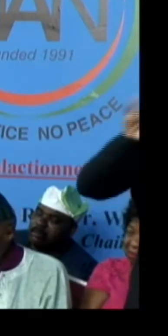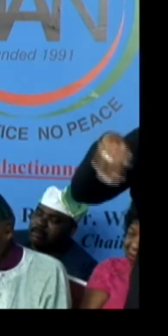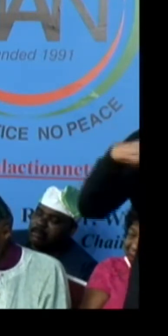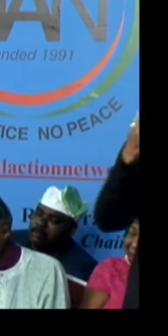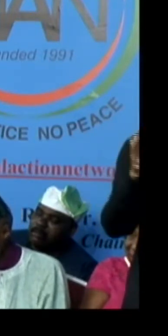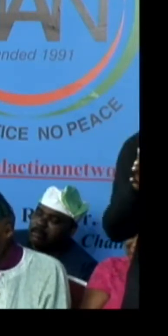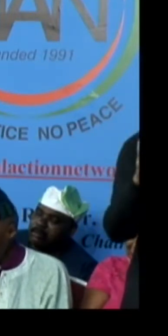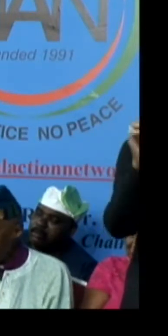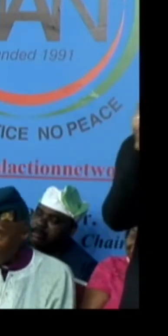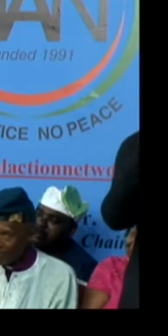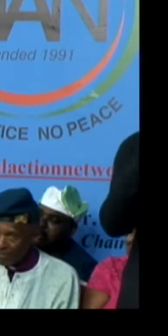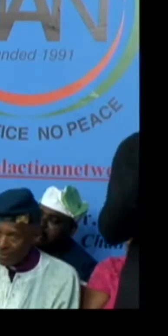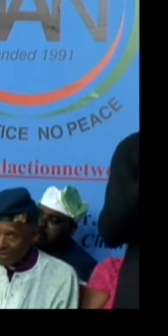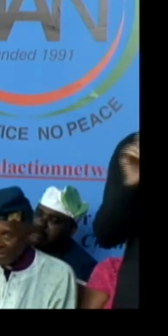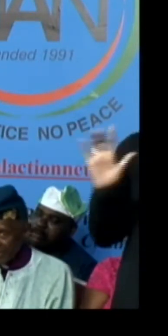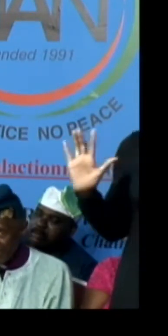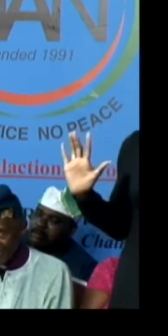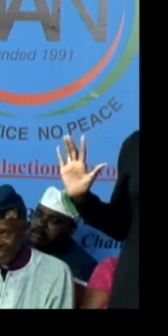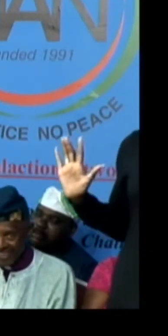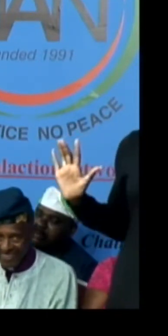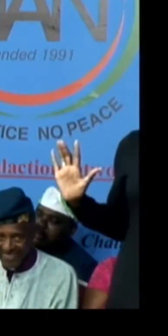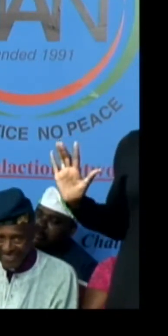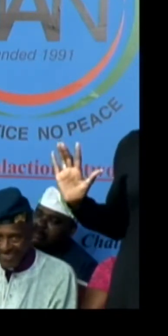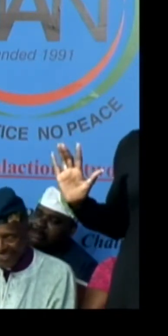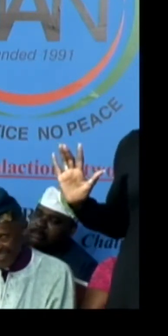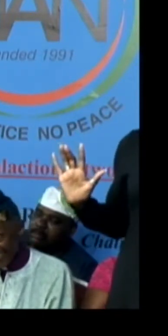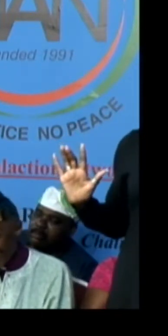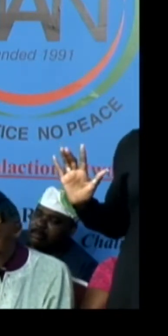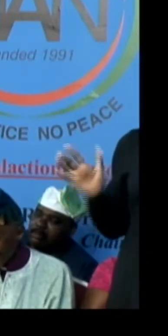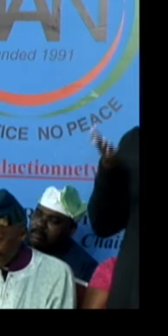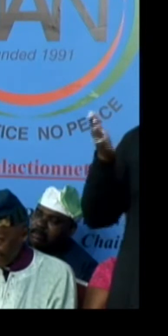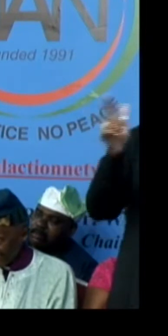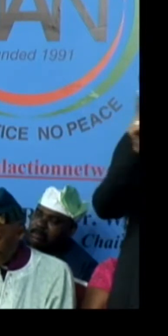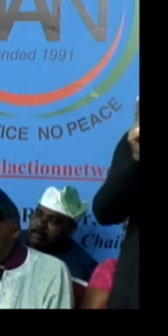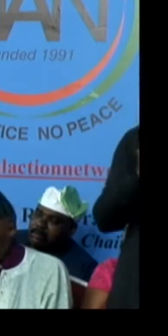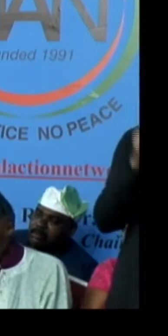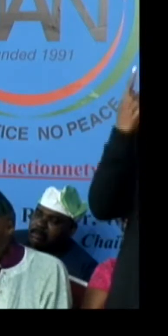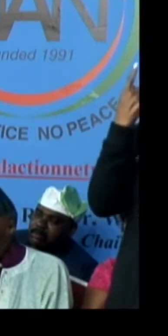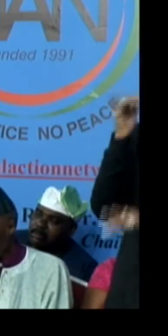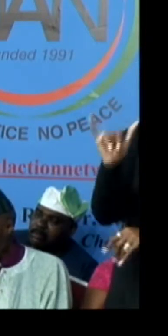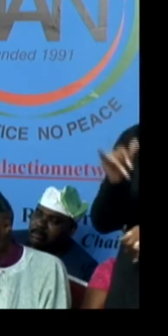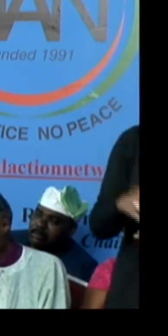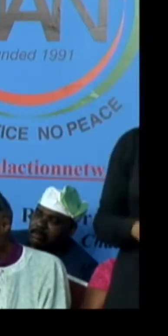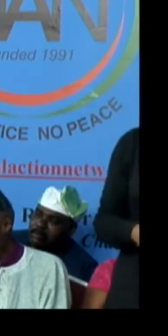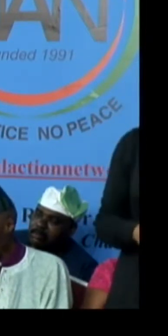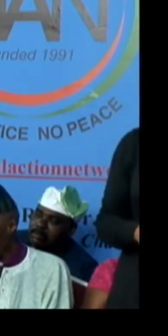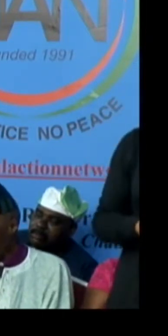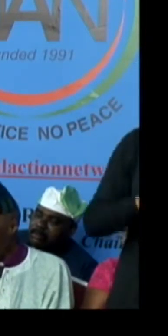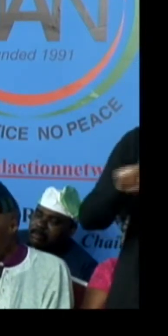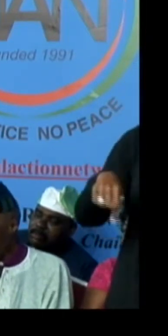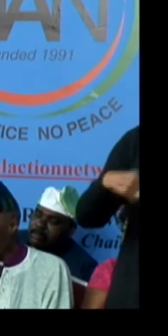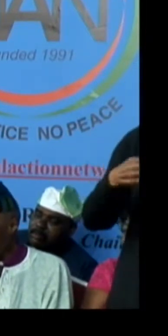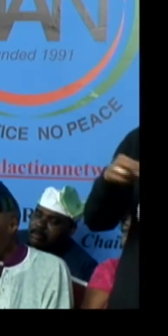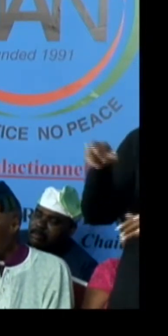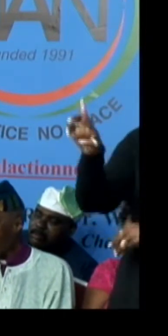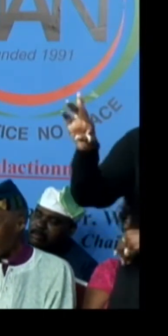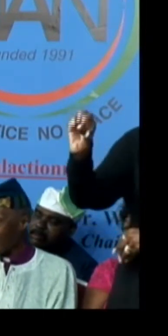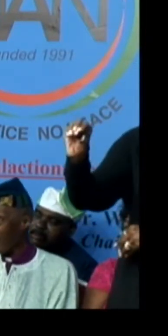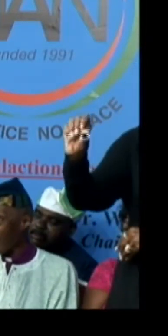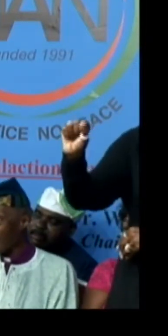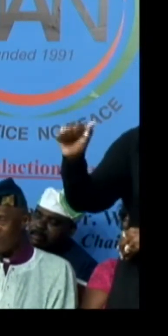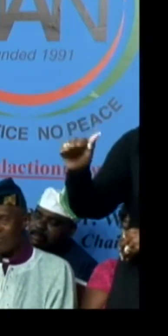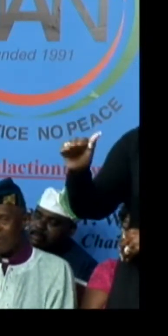When Rosa Parks sat in front of the bus, they arrested her because she broke the